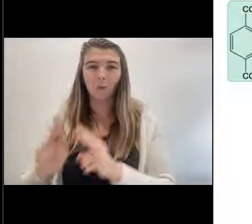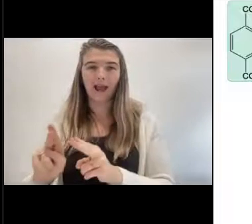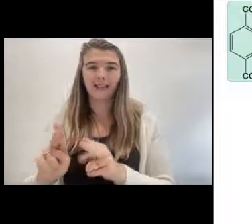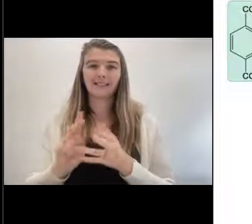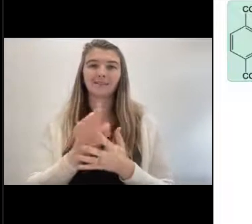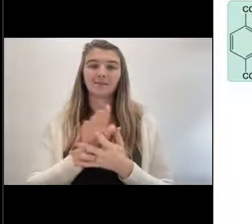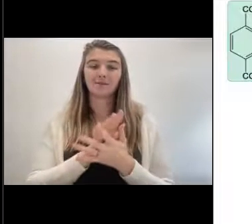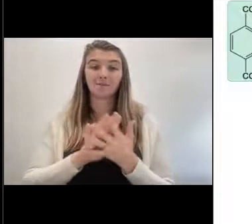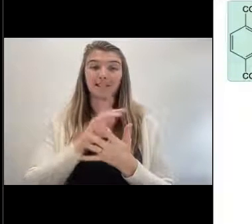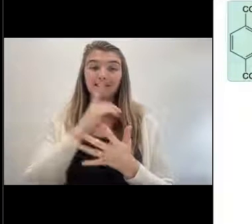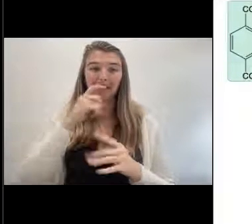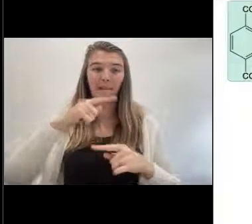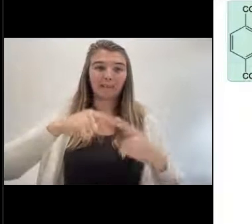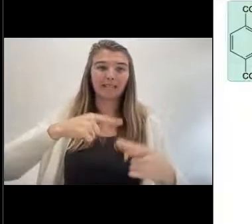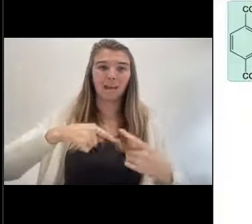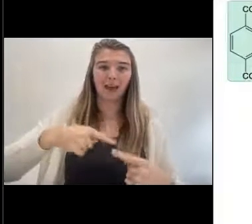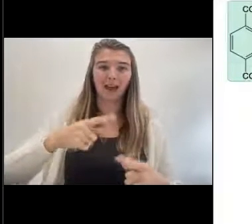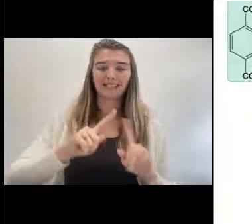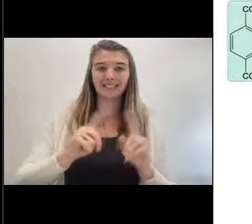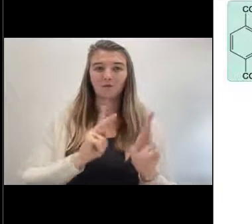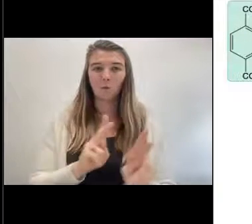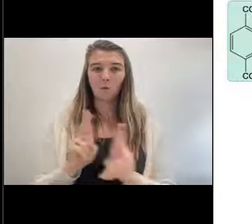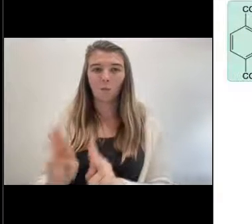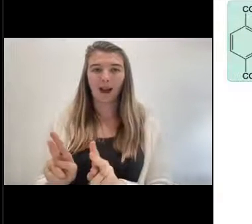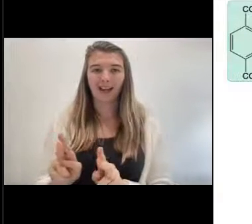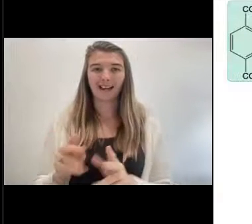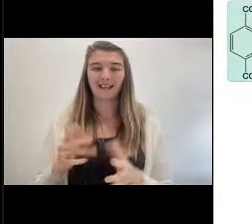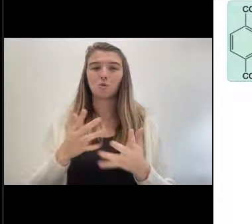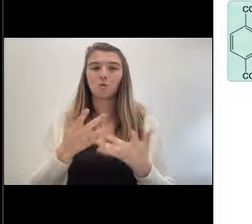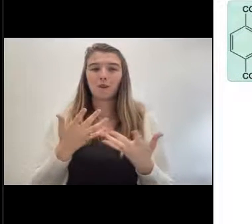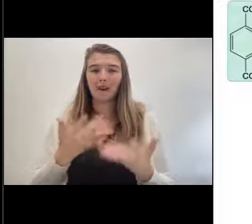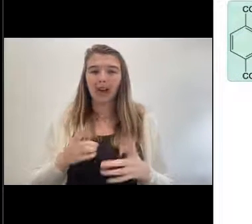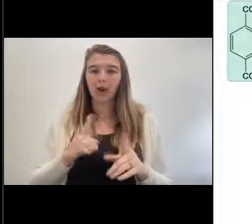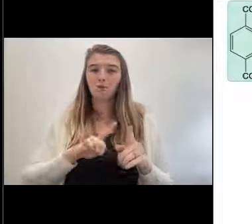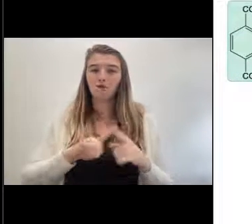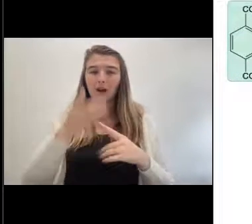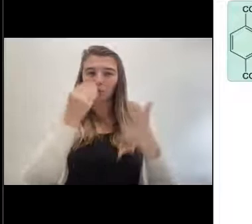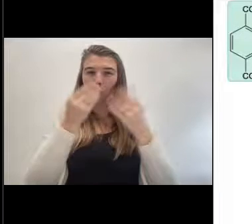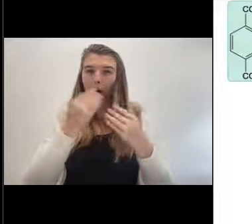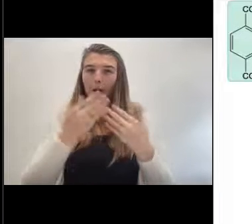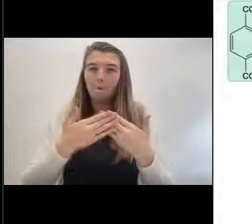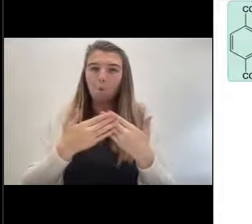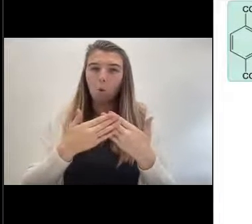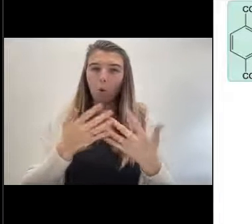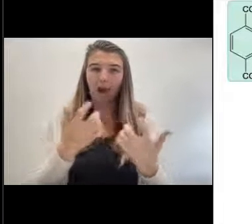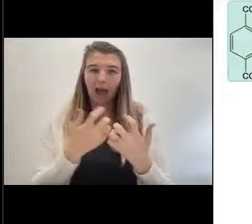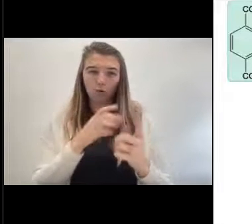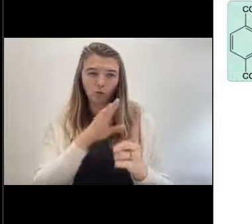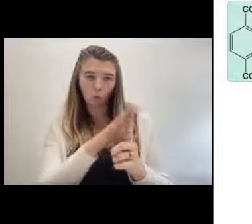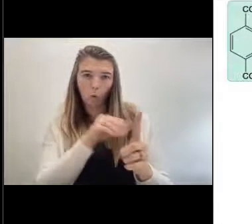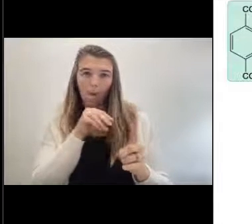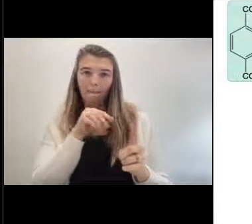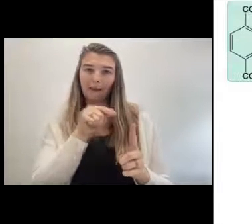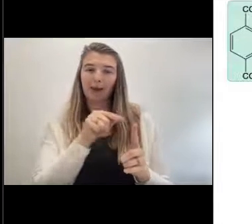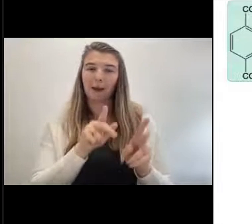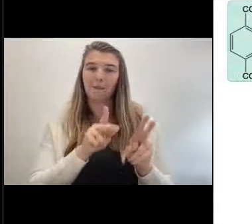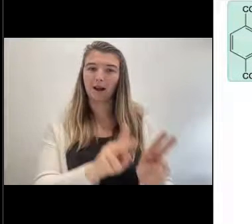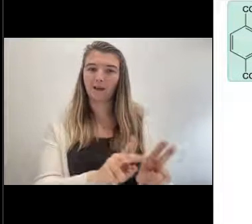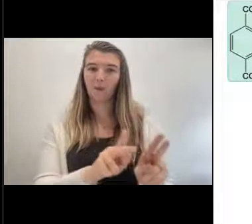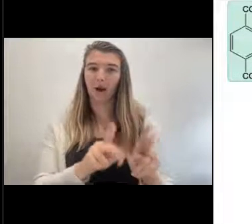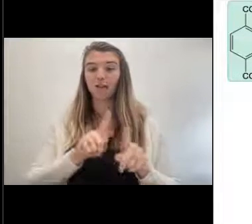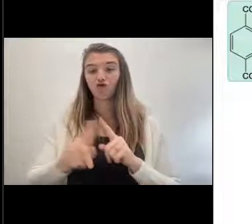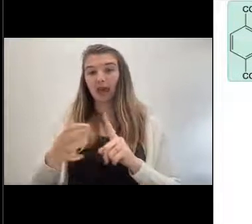and we're now trying to learn more to tune better this part of the pathway and improve terephthalic acid metabolism in